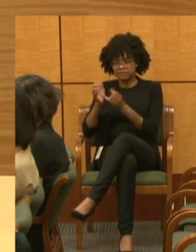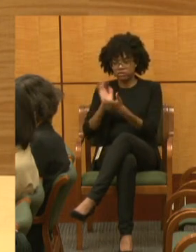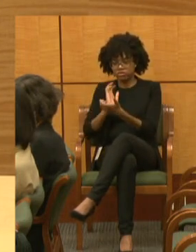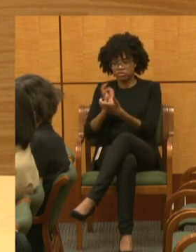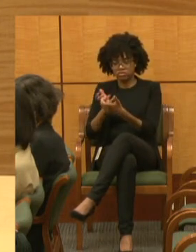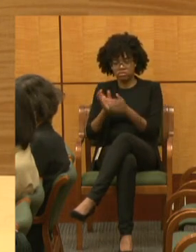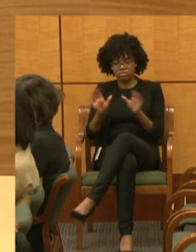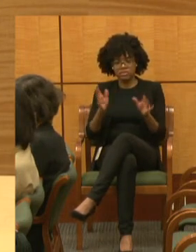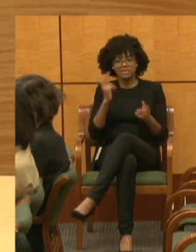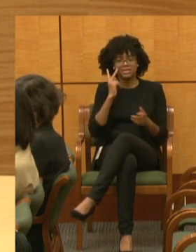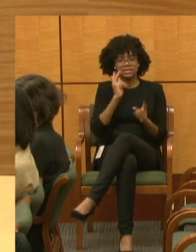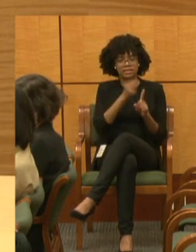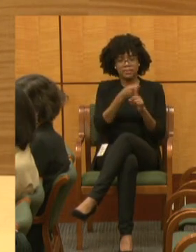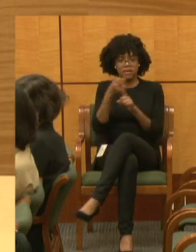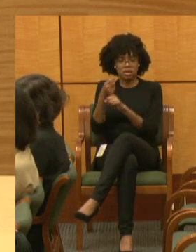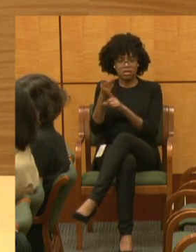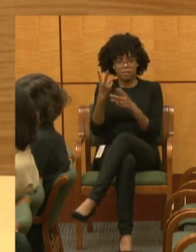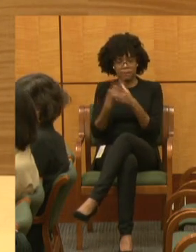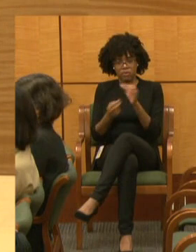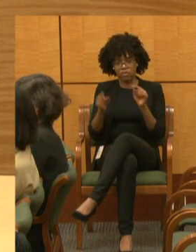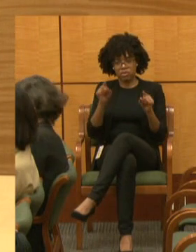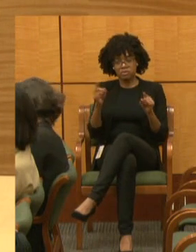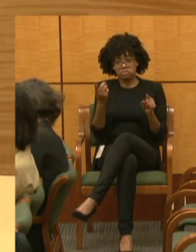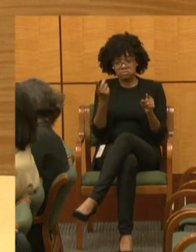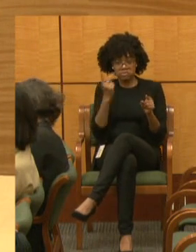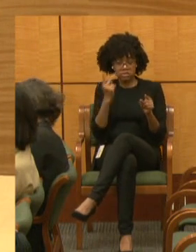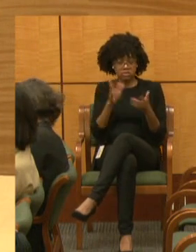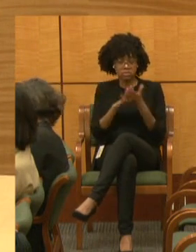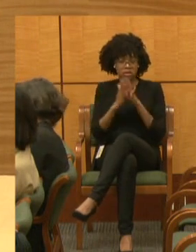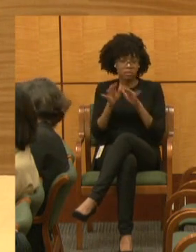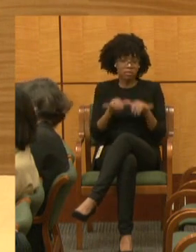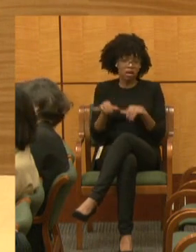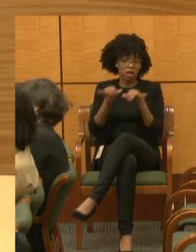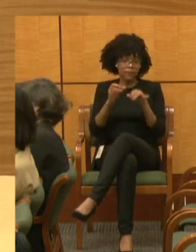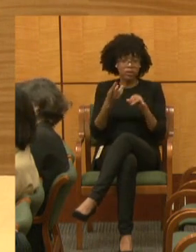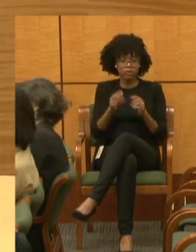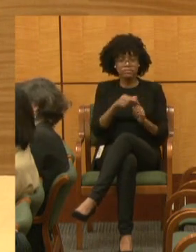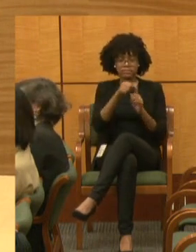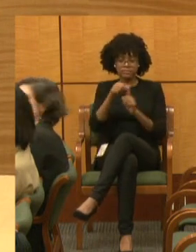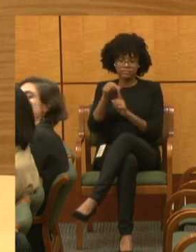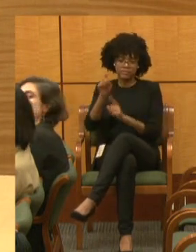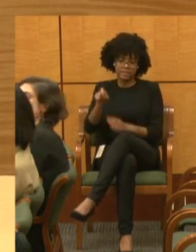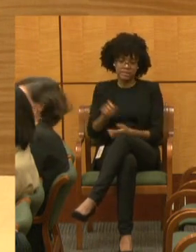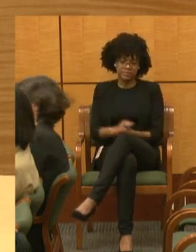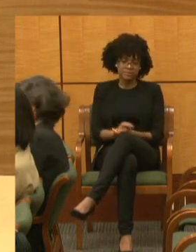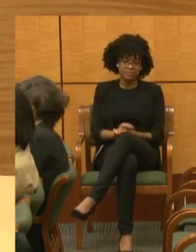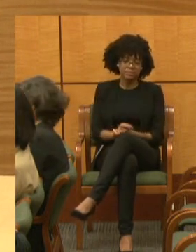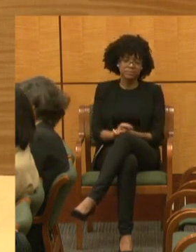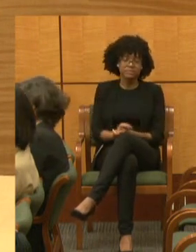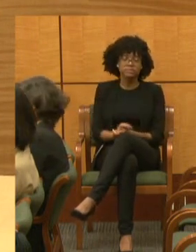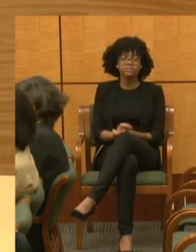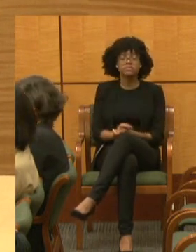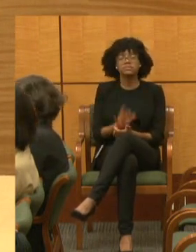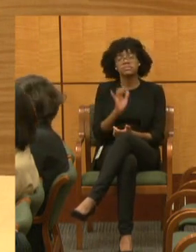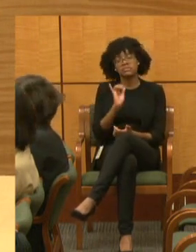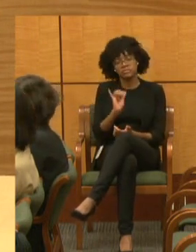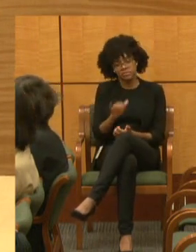as well. And it's not just that. It's content uniformity. It's